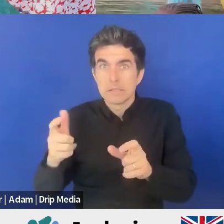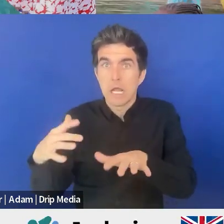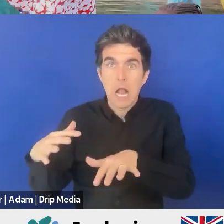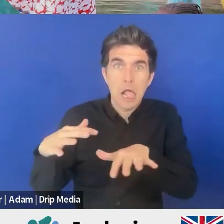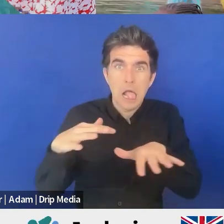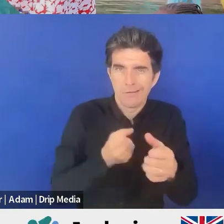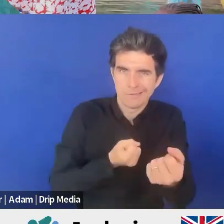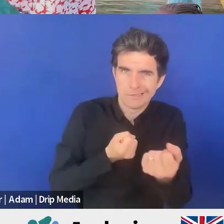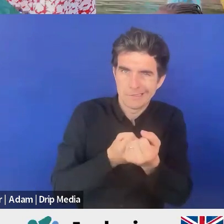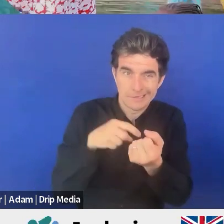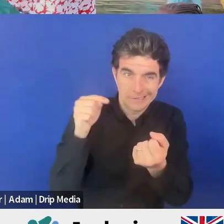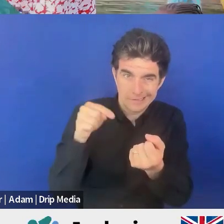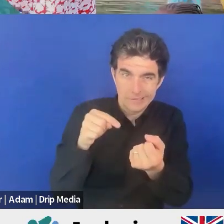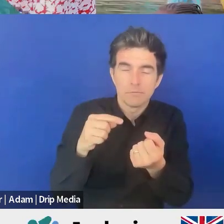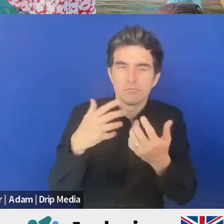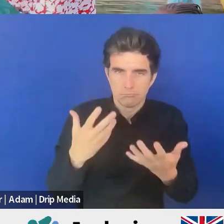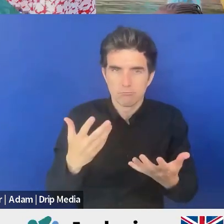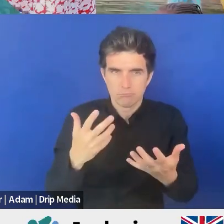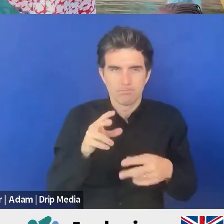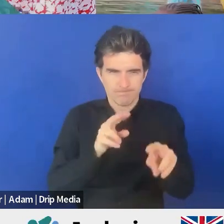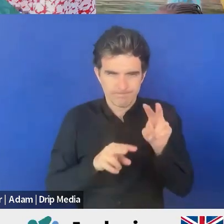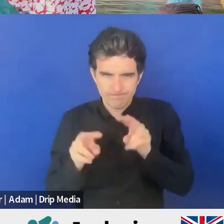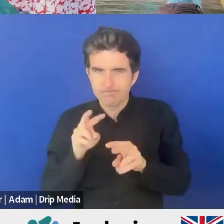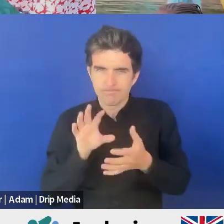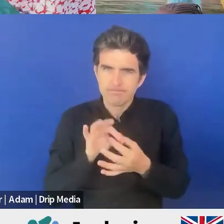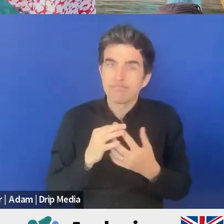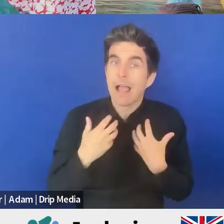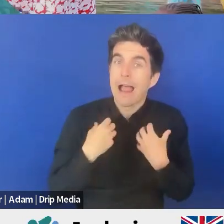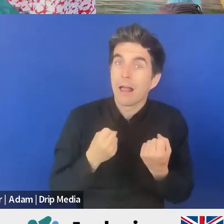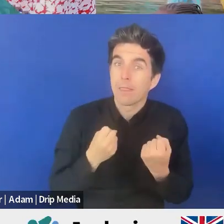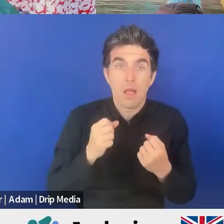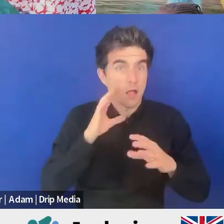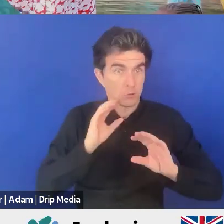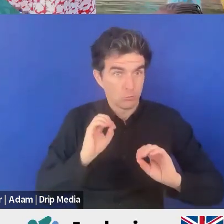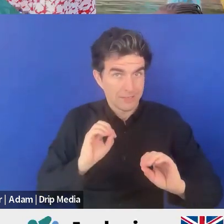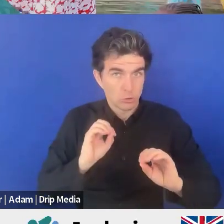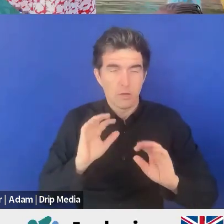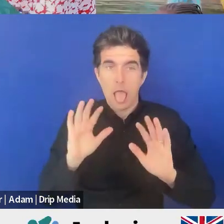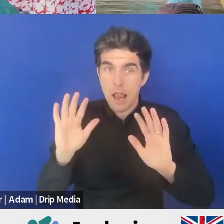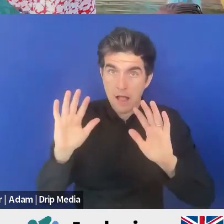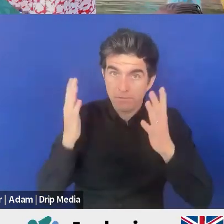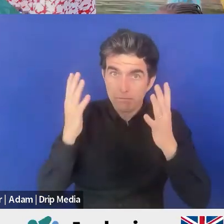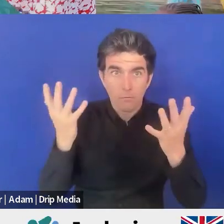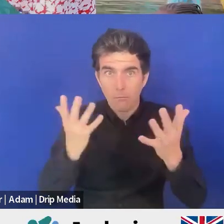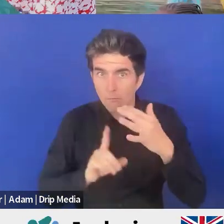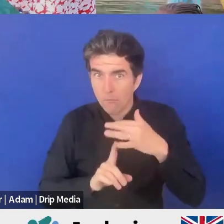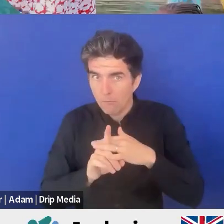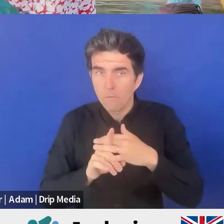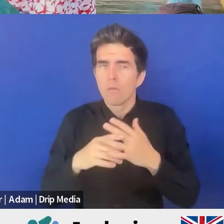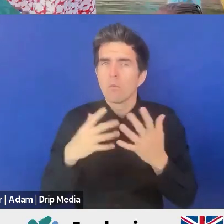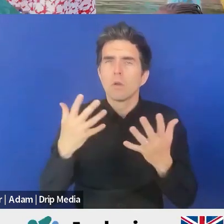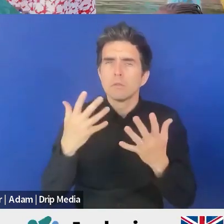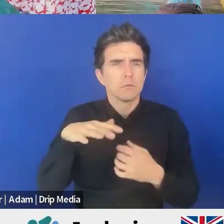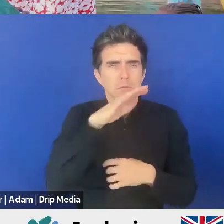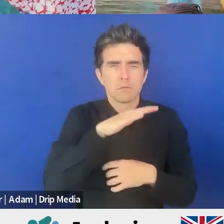discrimination through strong partnerships with organizations of persons with disabilities, with local and national governments, with